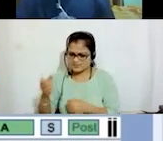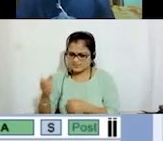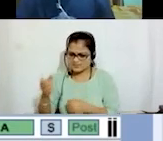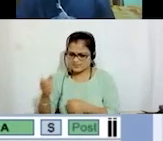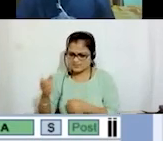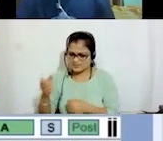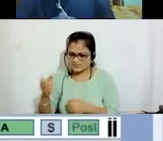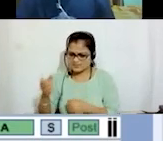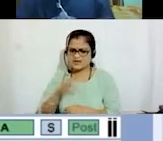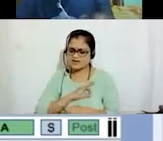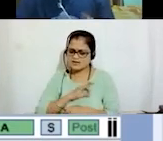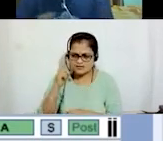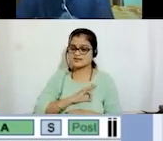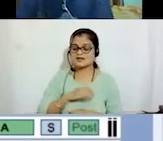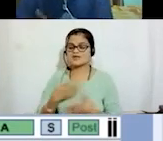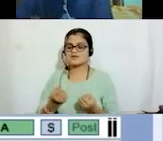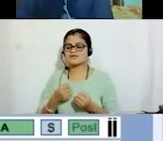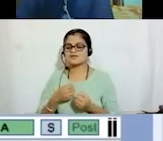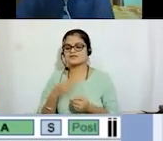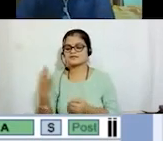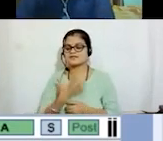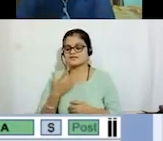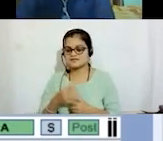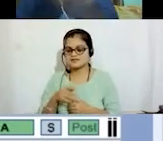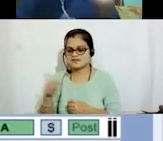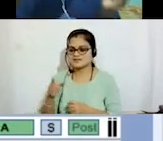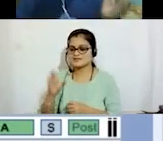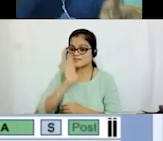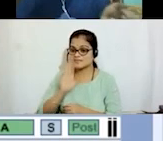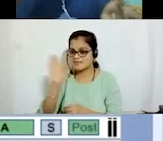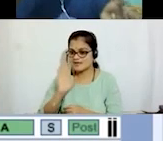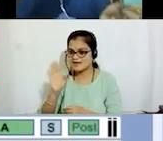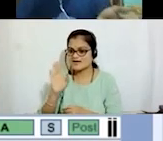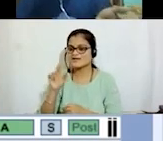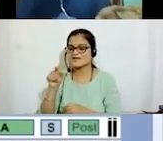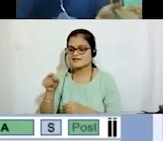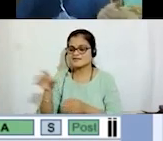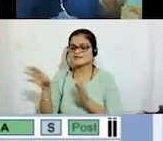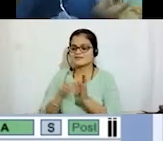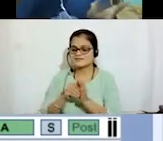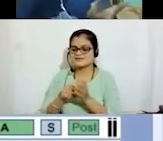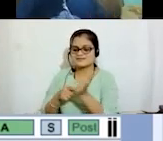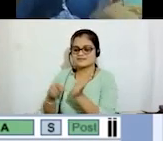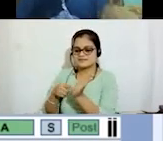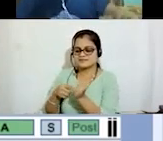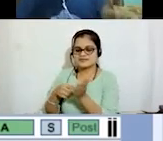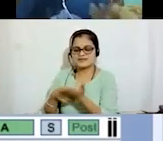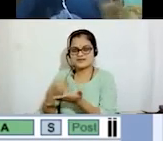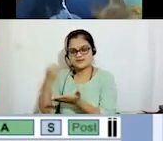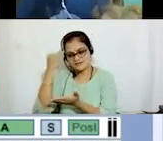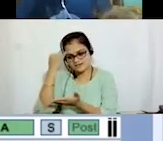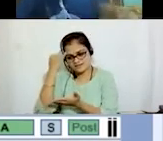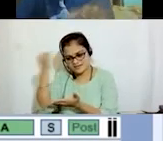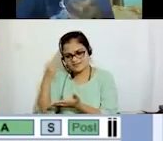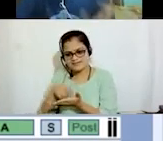that I'll rather write something for you. So it's him singing here. So I got my phone, I kept the idea, and